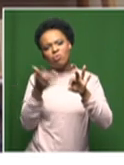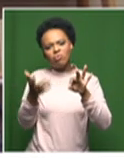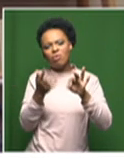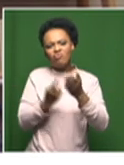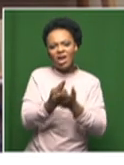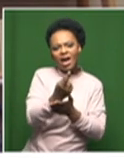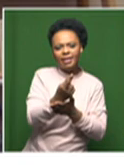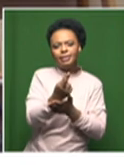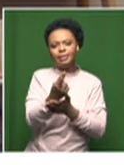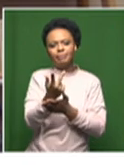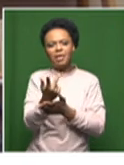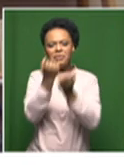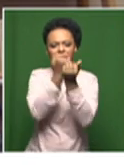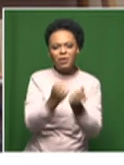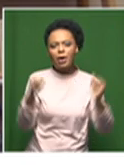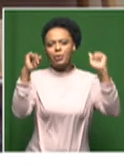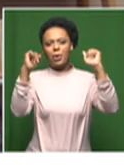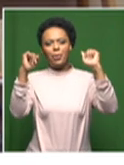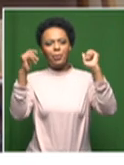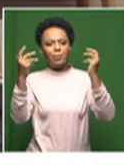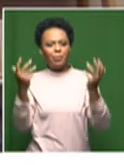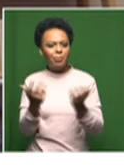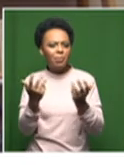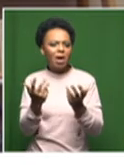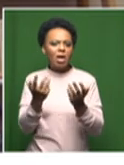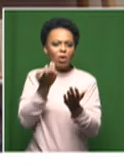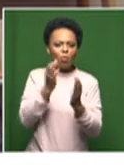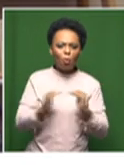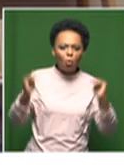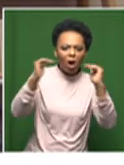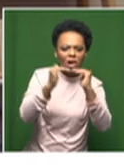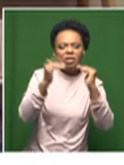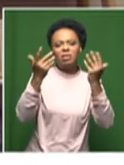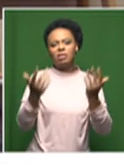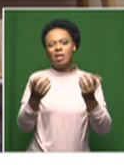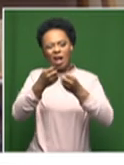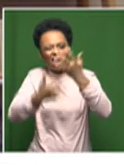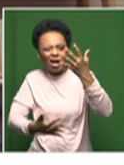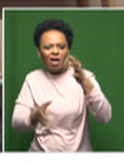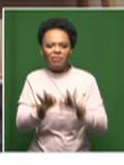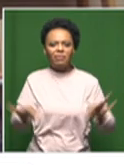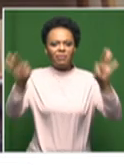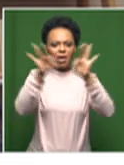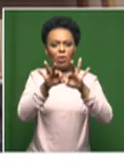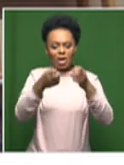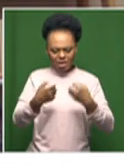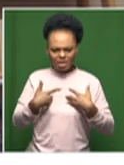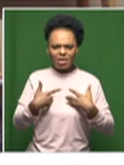right to freedom and right to equality and those kinds of values. It actually gives